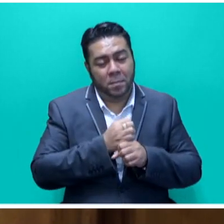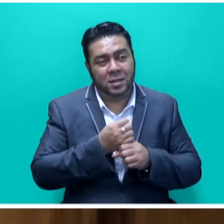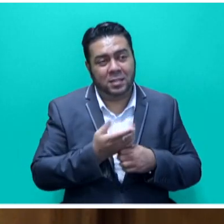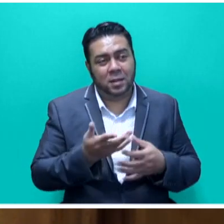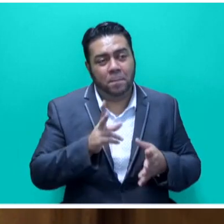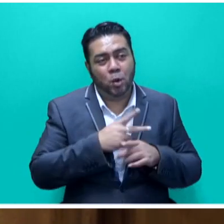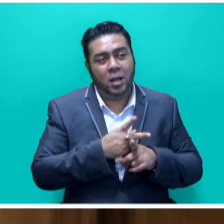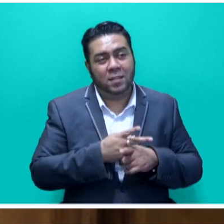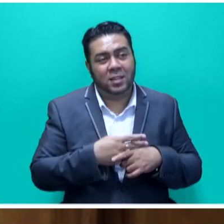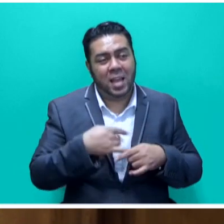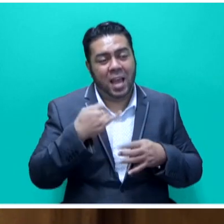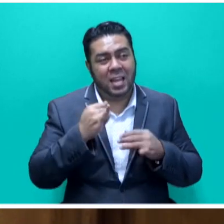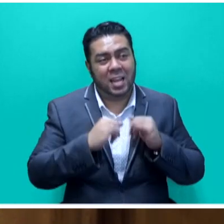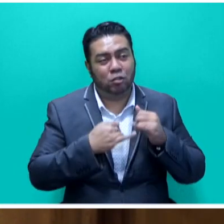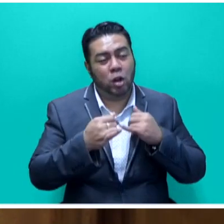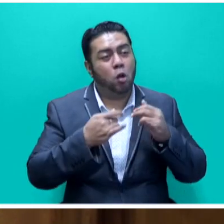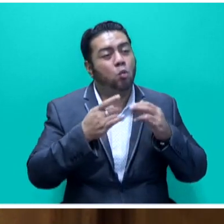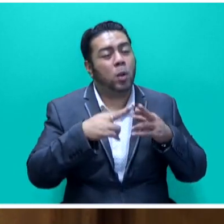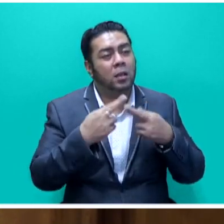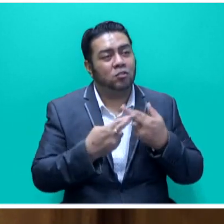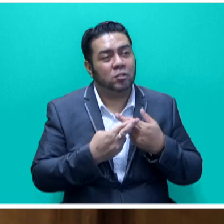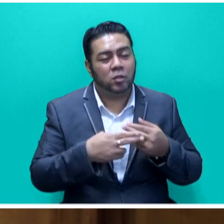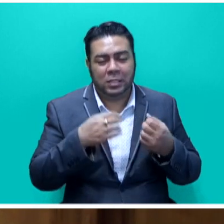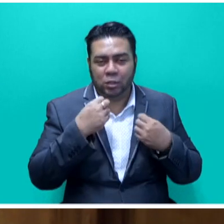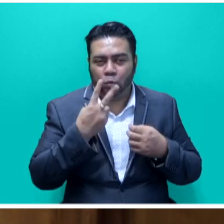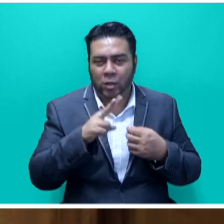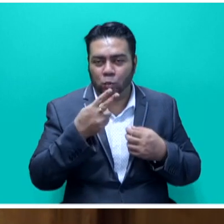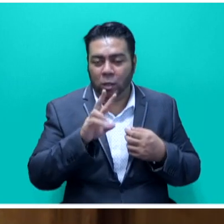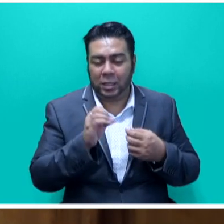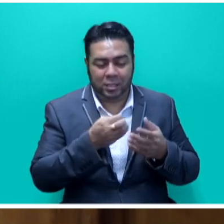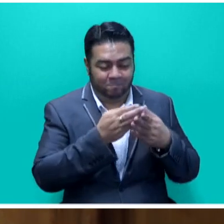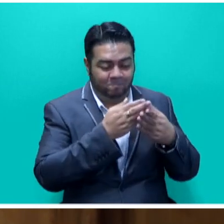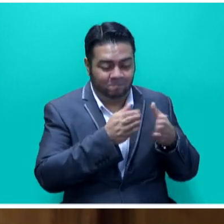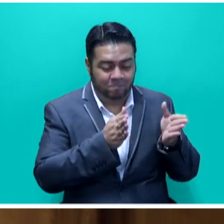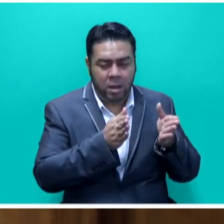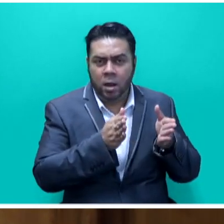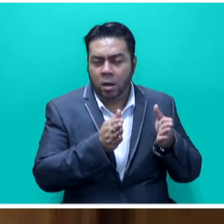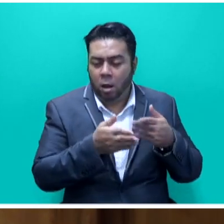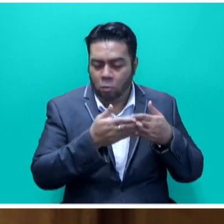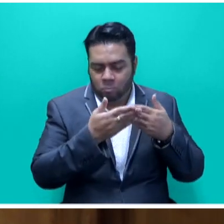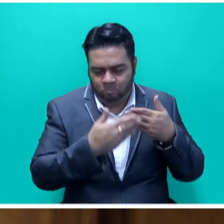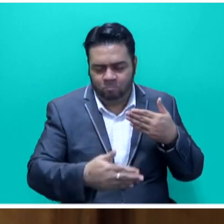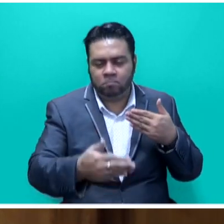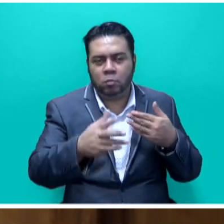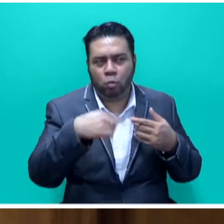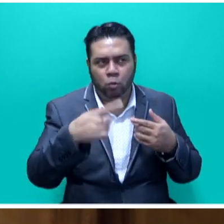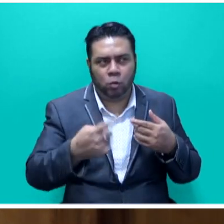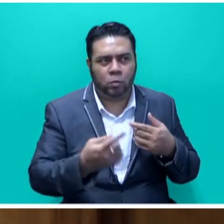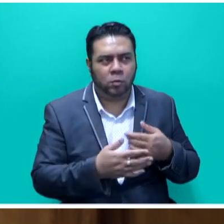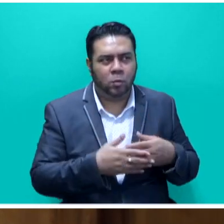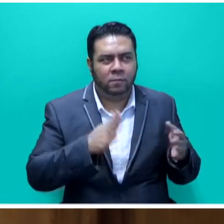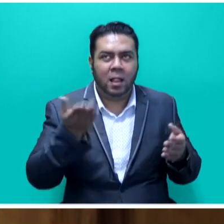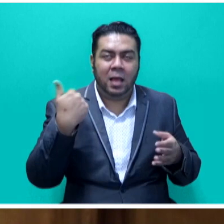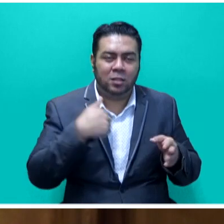Relations. Started in 2020, and we are still in the final quarter of our national consultations. We had the last consultation